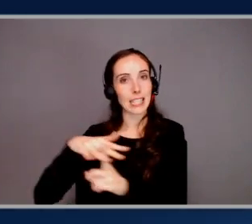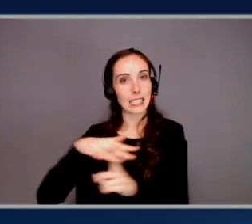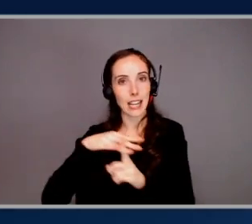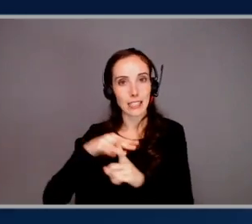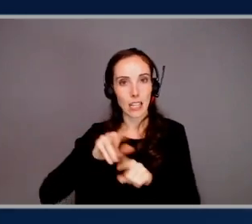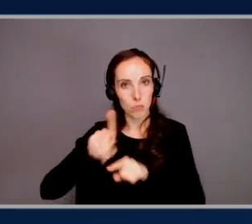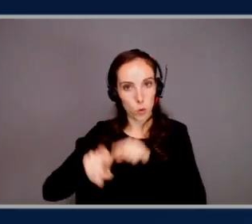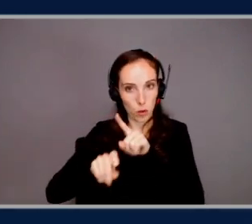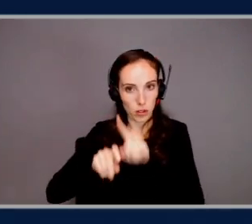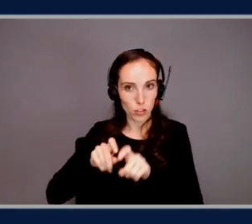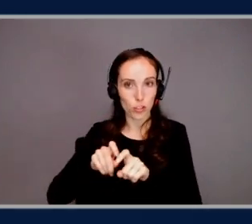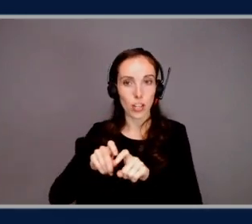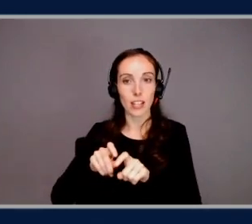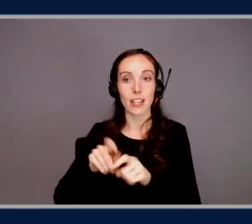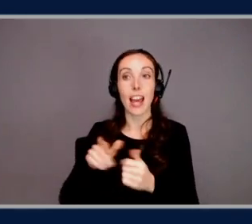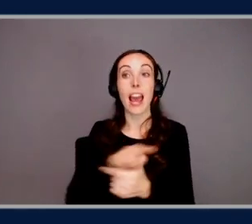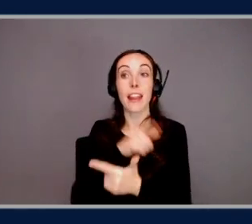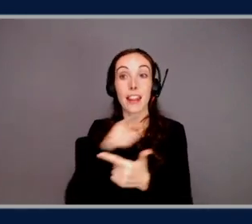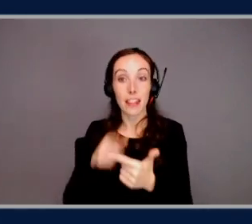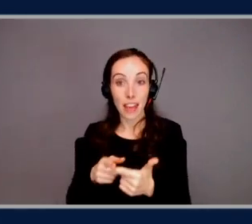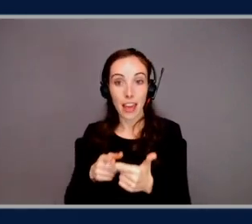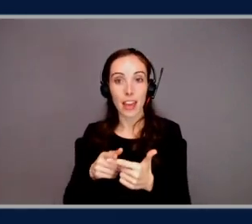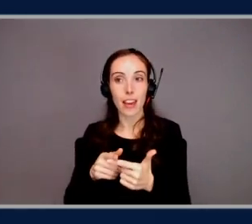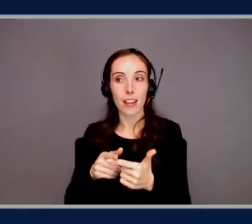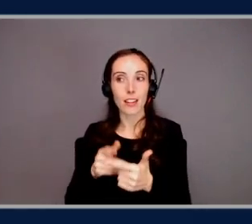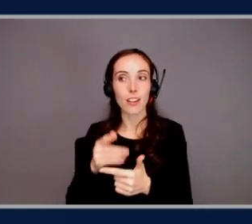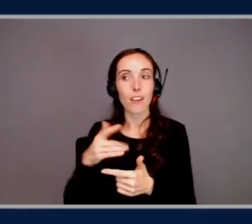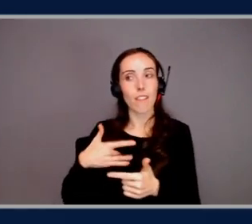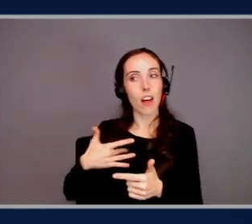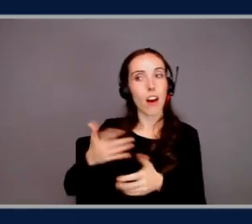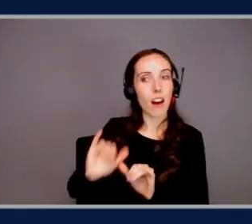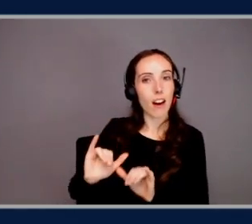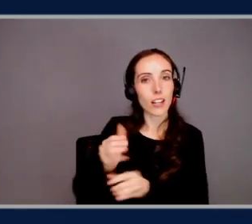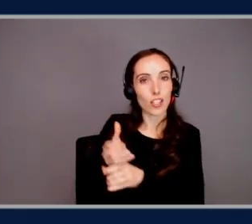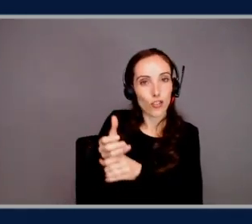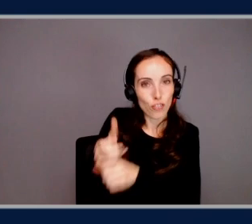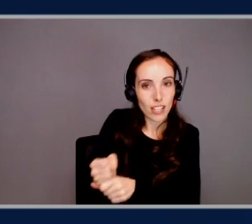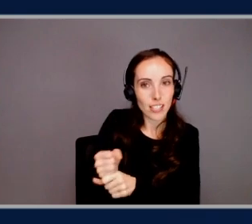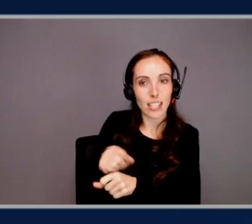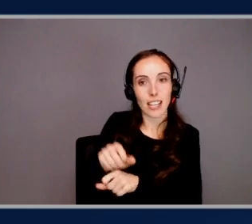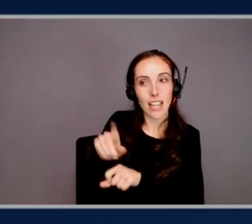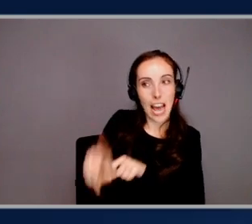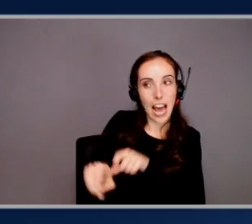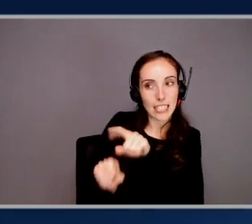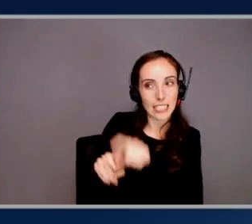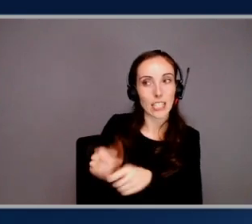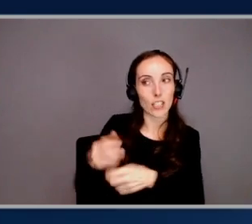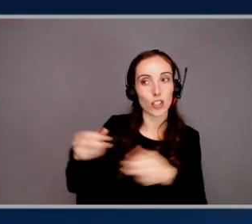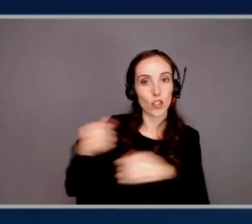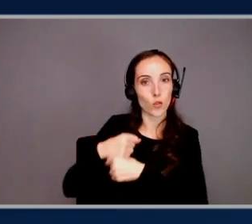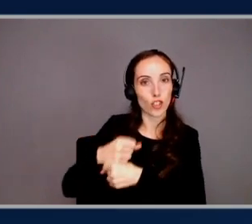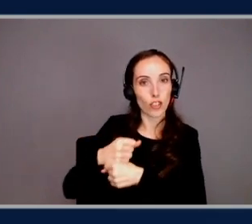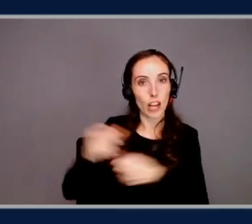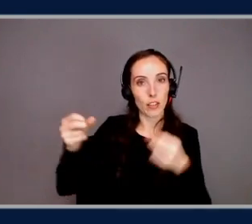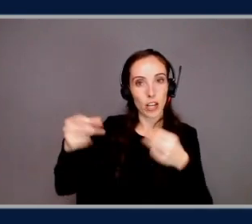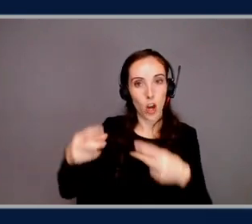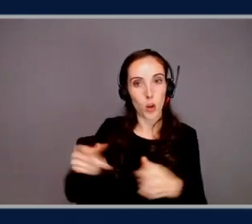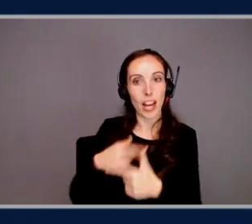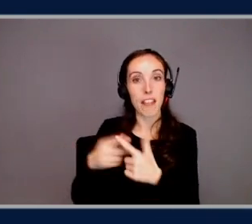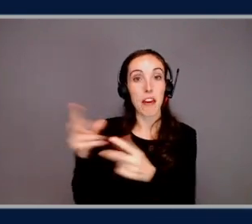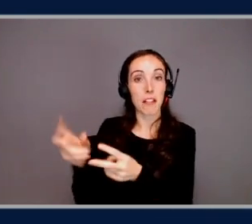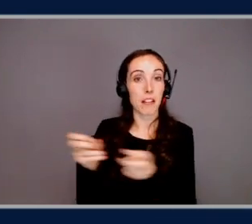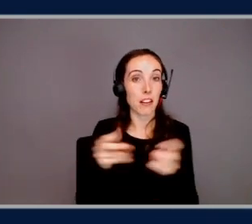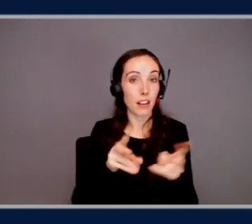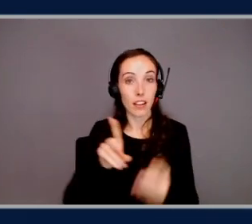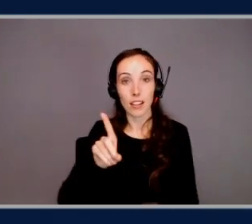AI. And then from there, you start to trust it more and you start to ask it to generate more code and it'll generate diffs that you can insert in. You can start to select